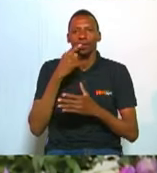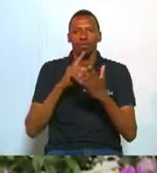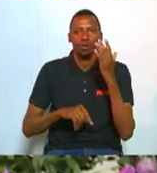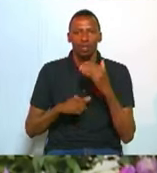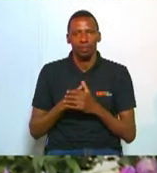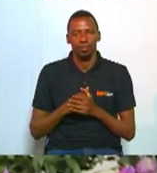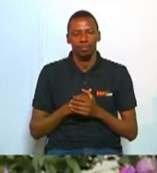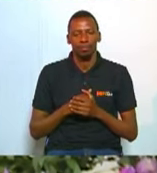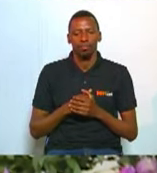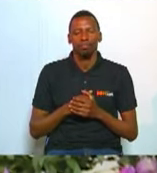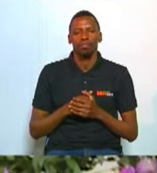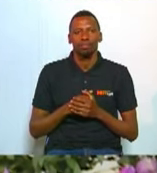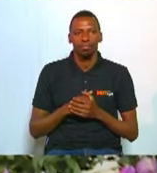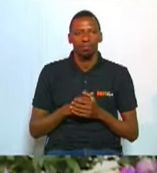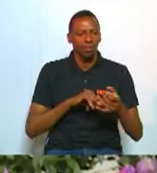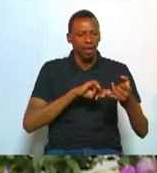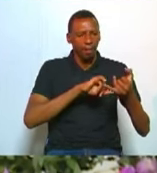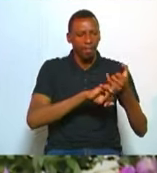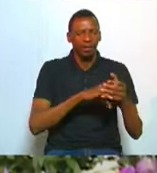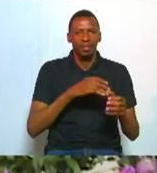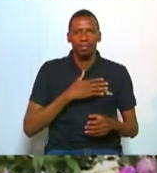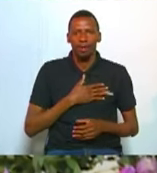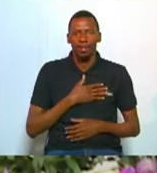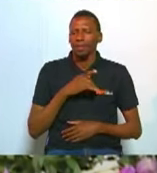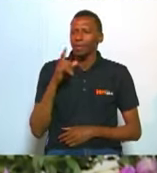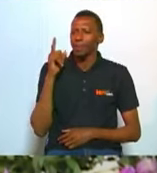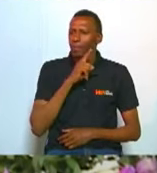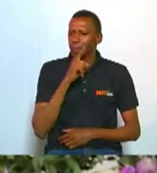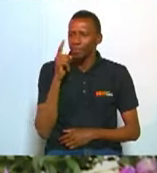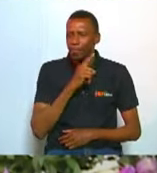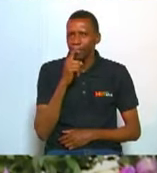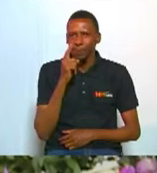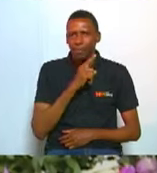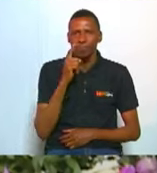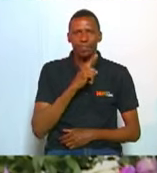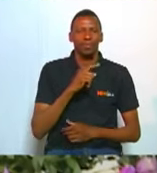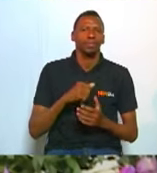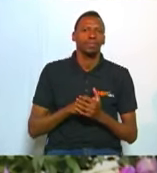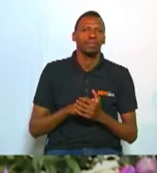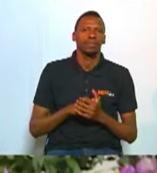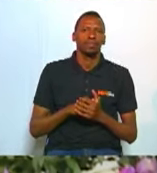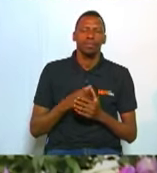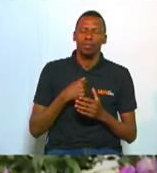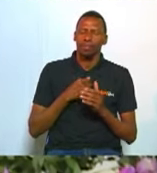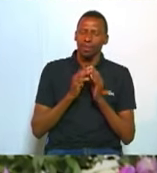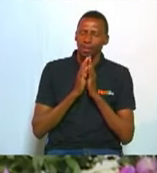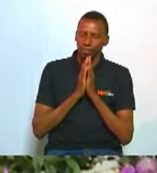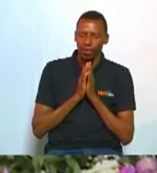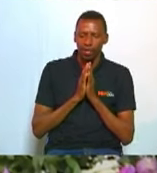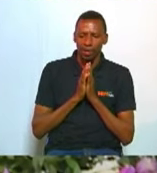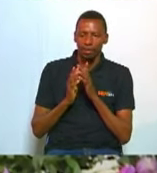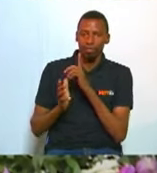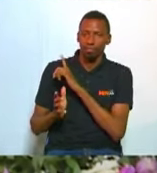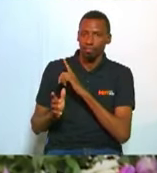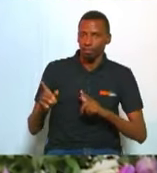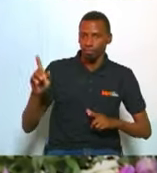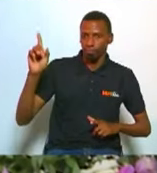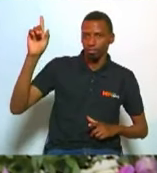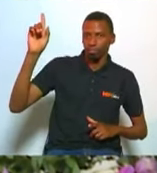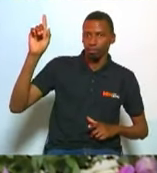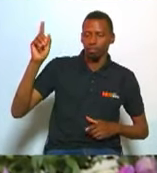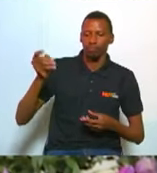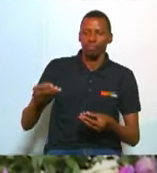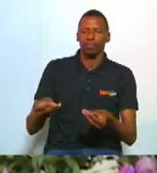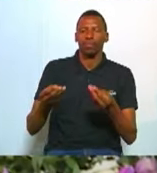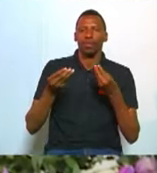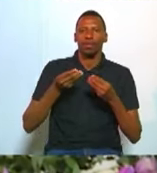my marriage is full of violence, and I pray that the Lord may give us peace.